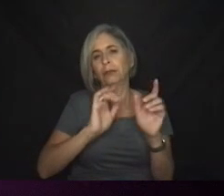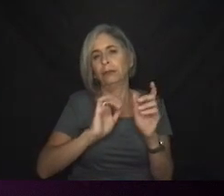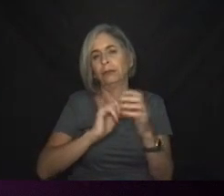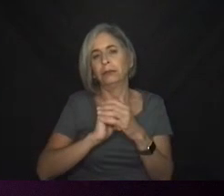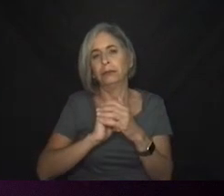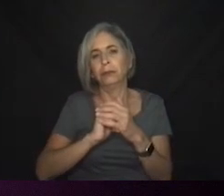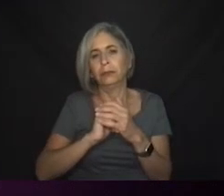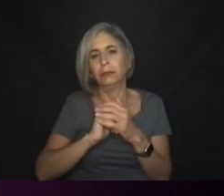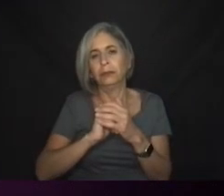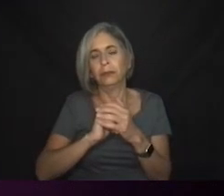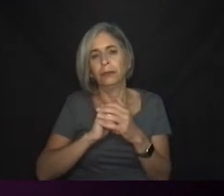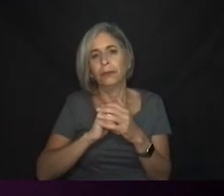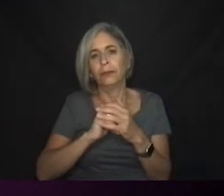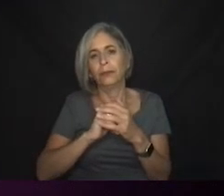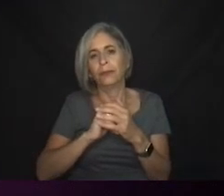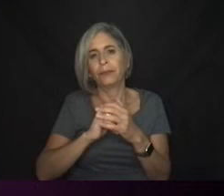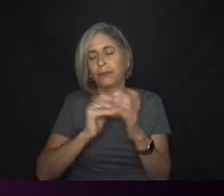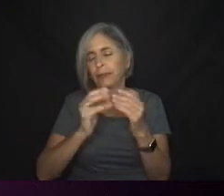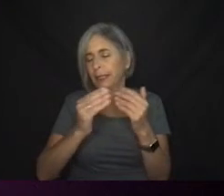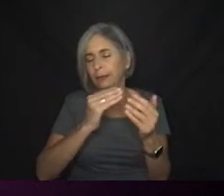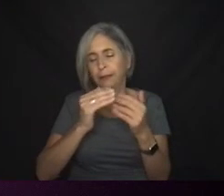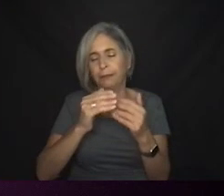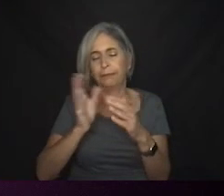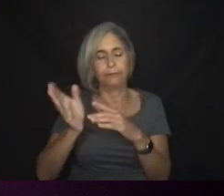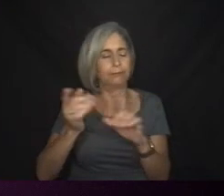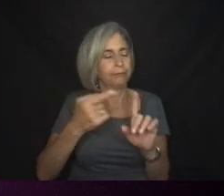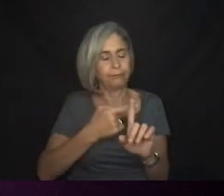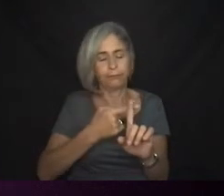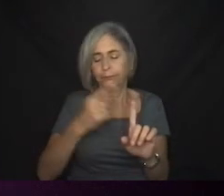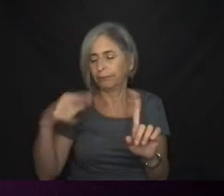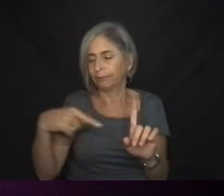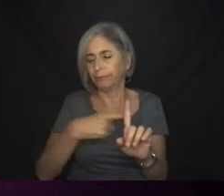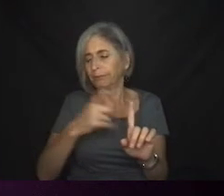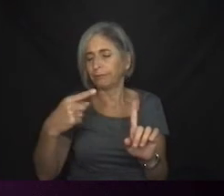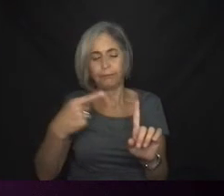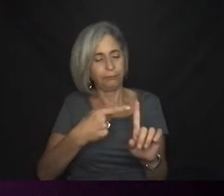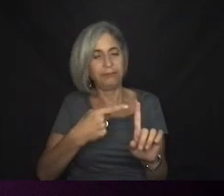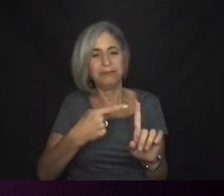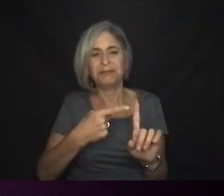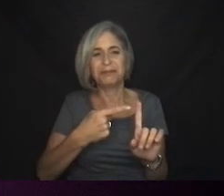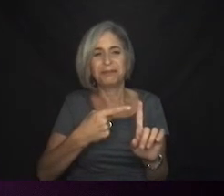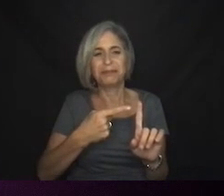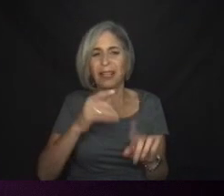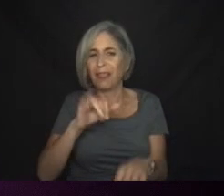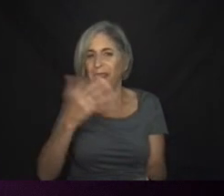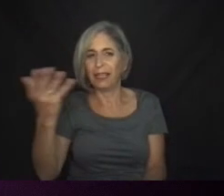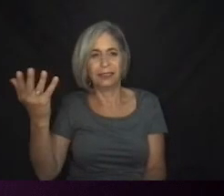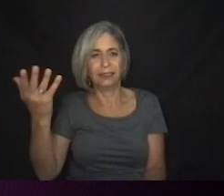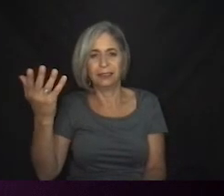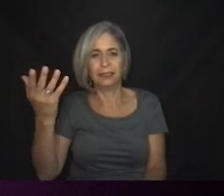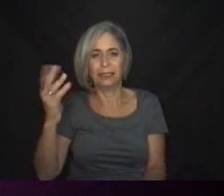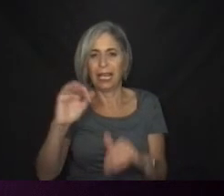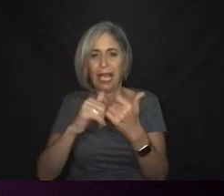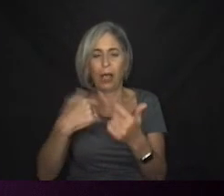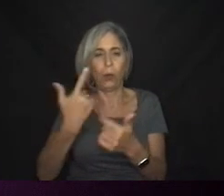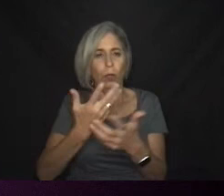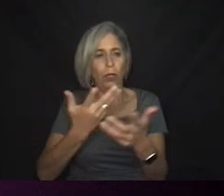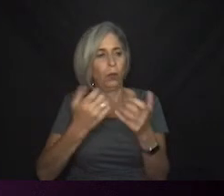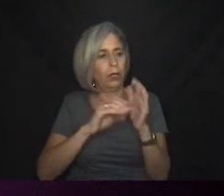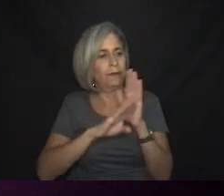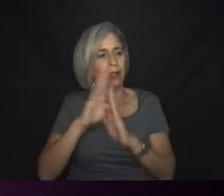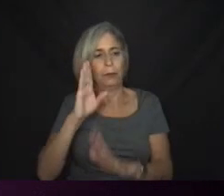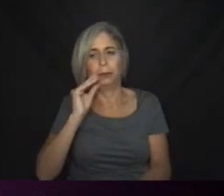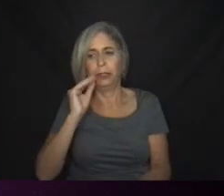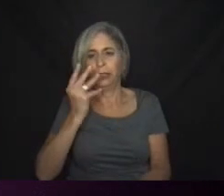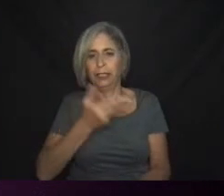Oh no, that's not us. That's Chrome. Anyway, so that's in a sense how we want the developer